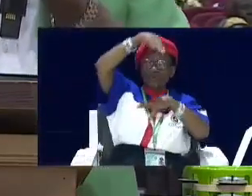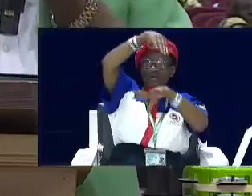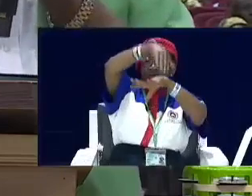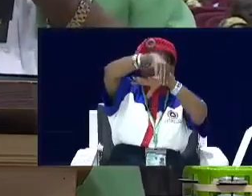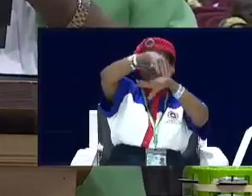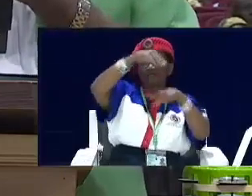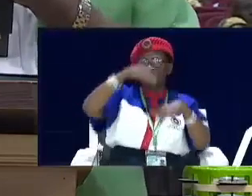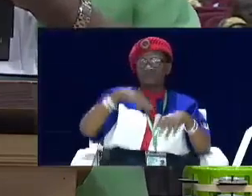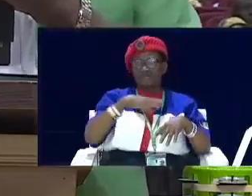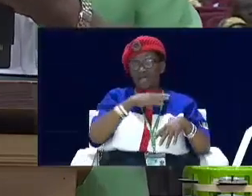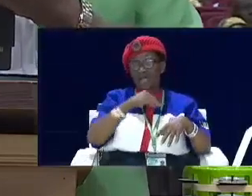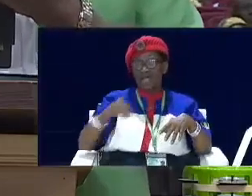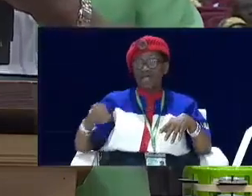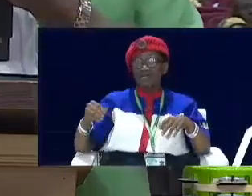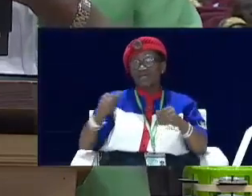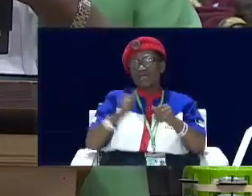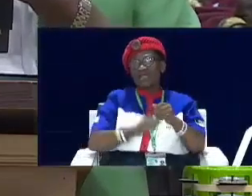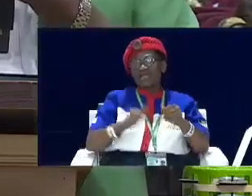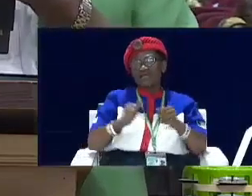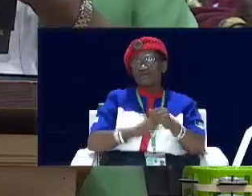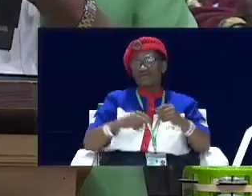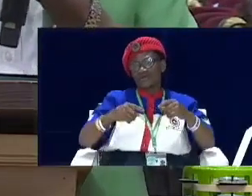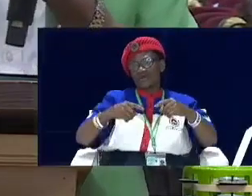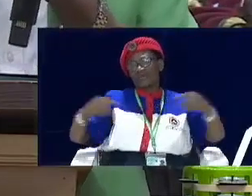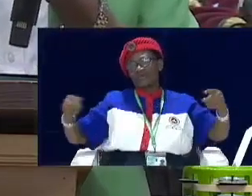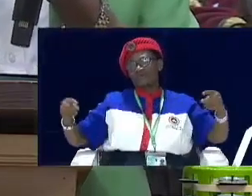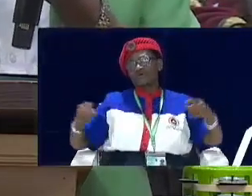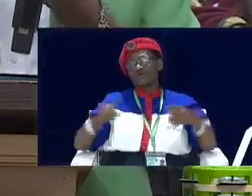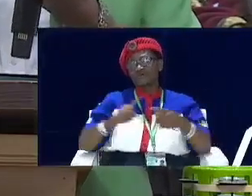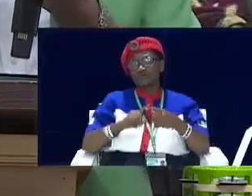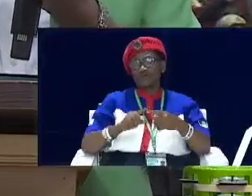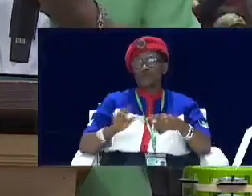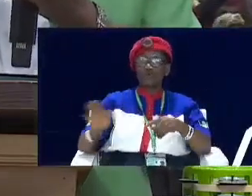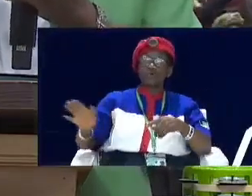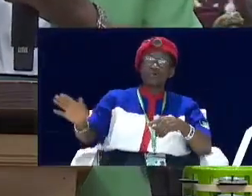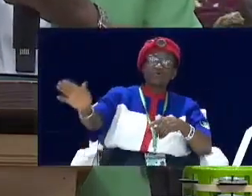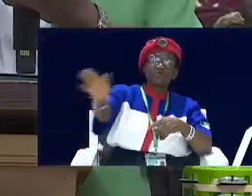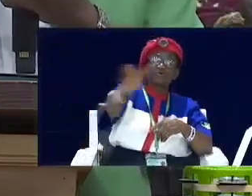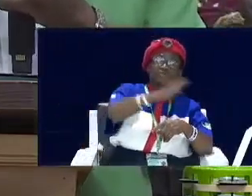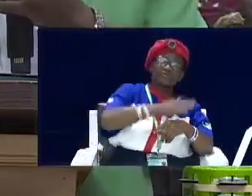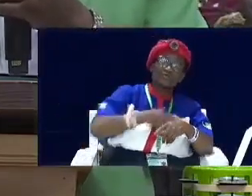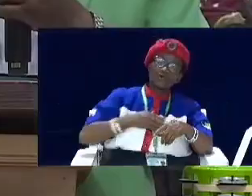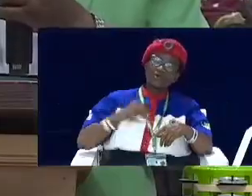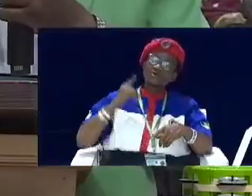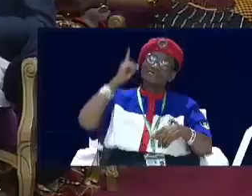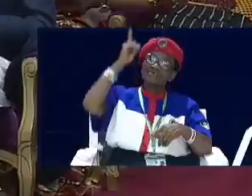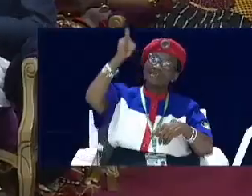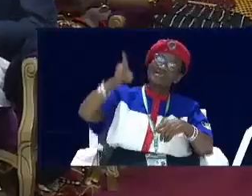And every opposition to your destiny will be scattered.